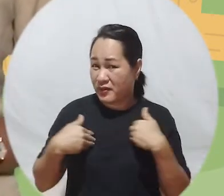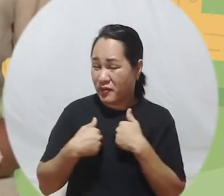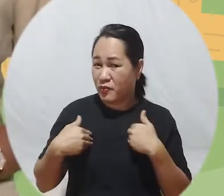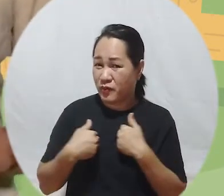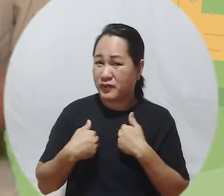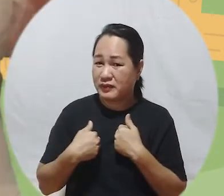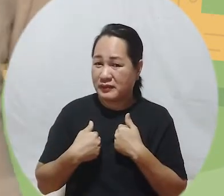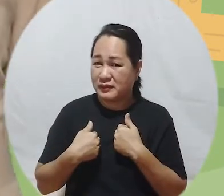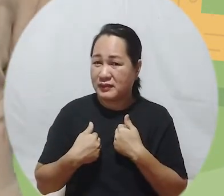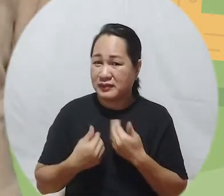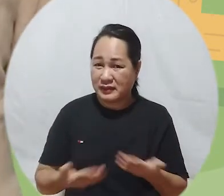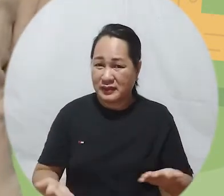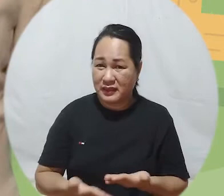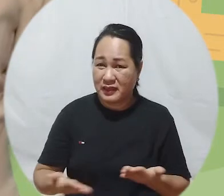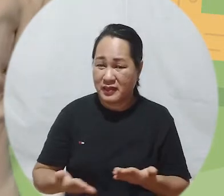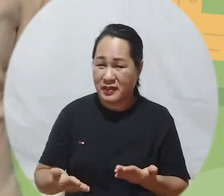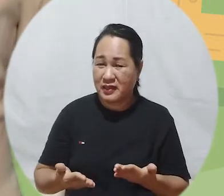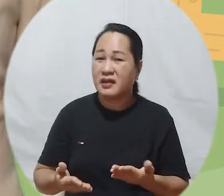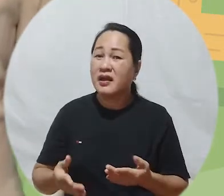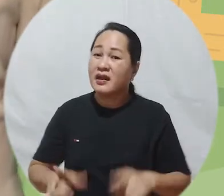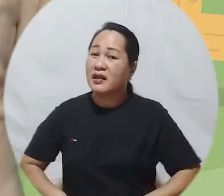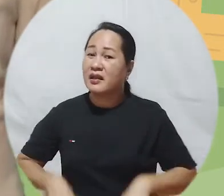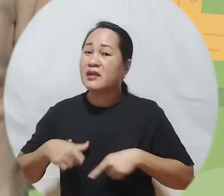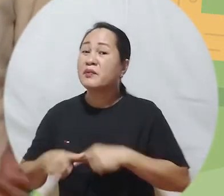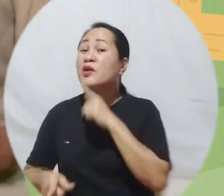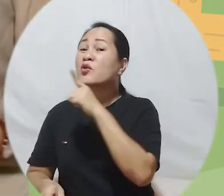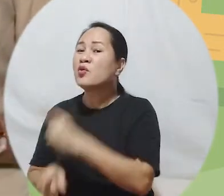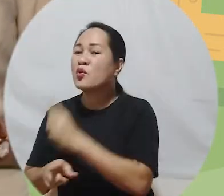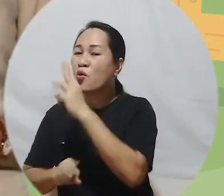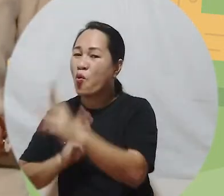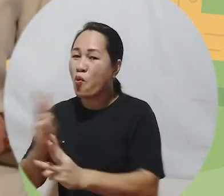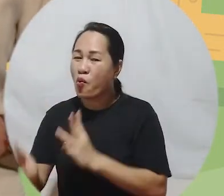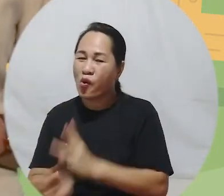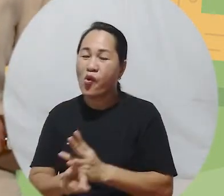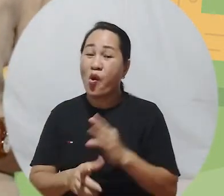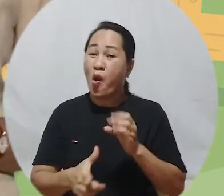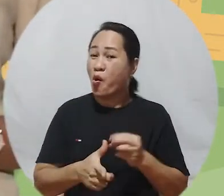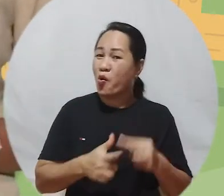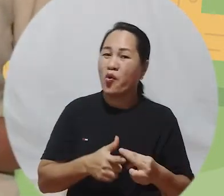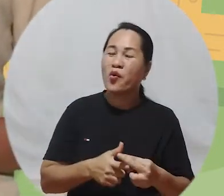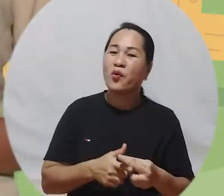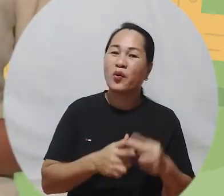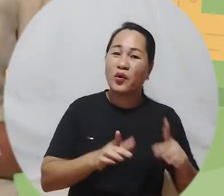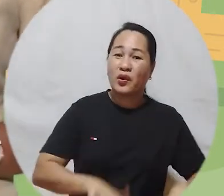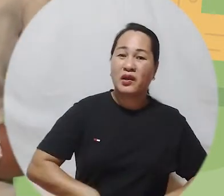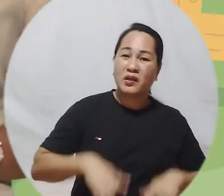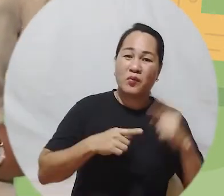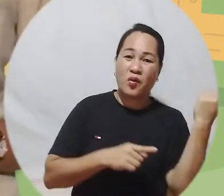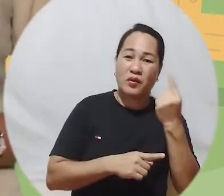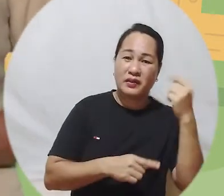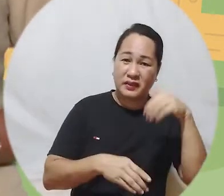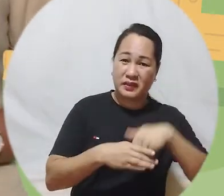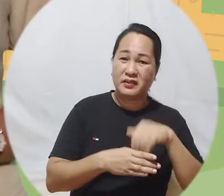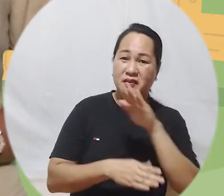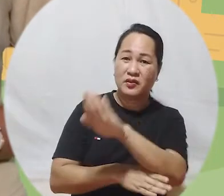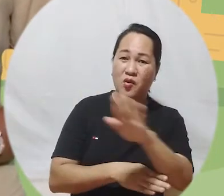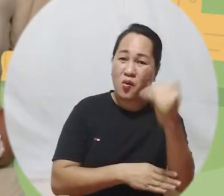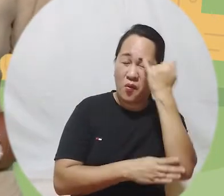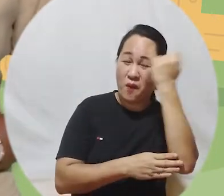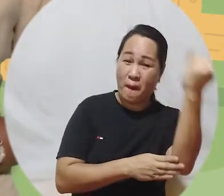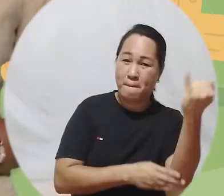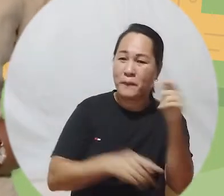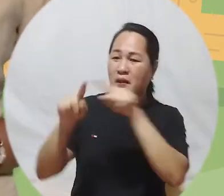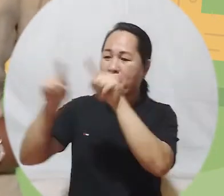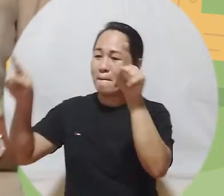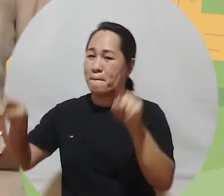are animals that exist in the real world or if they are animals that exist only in our imagination. We